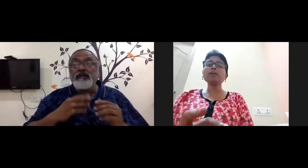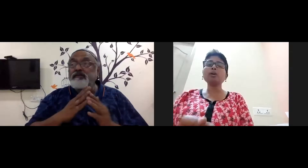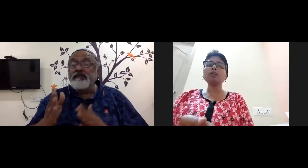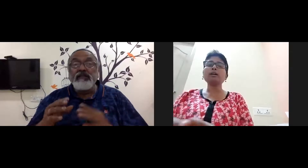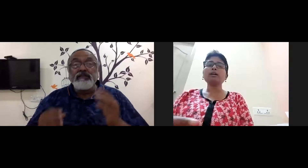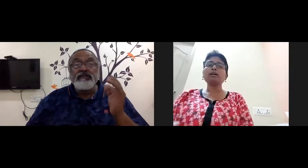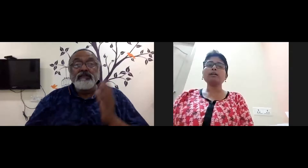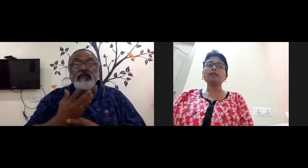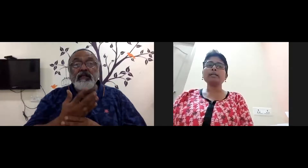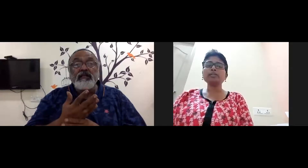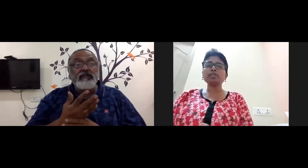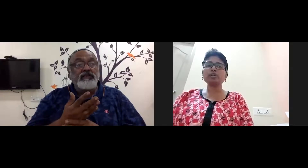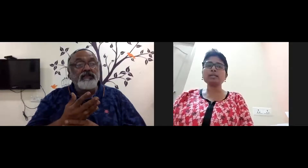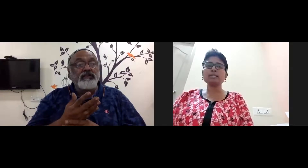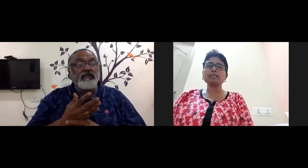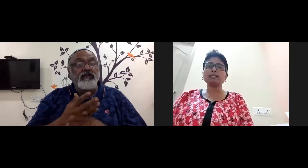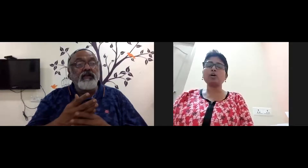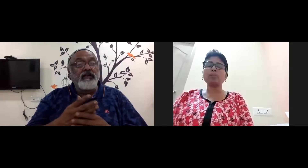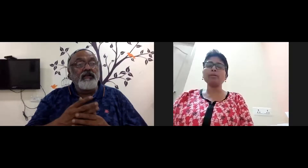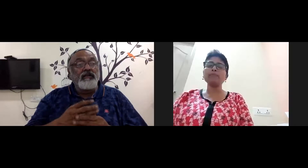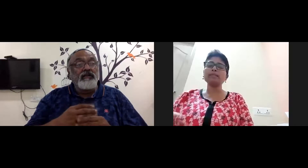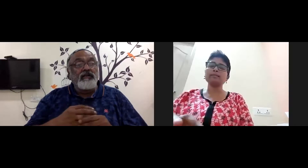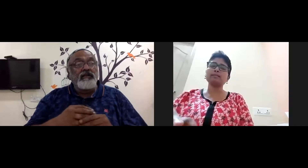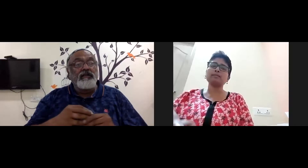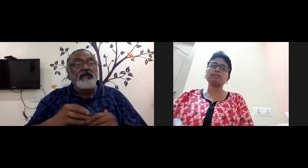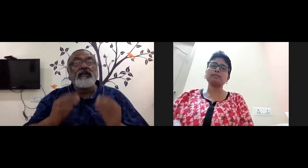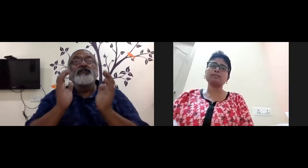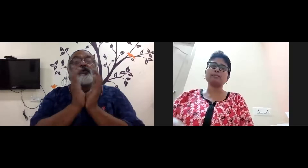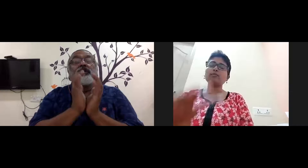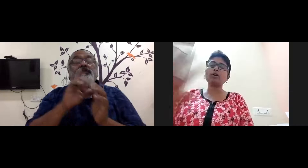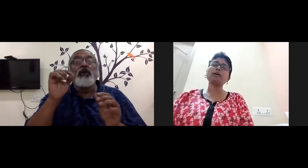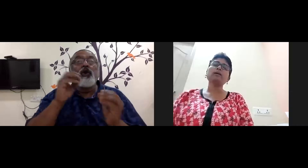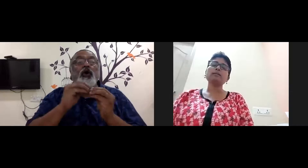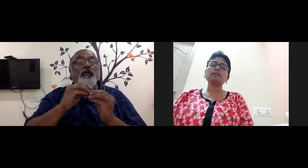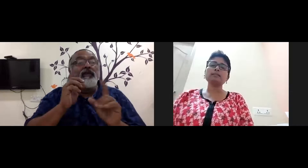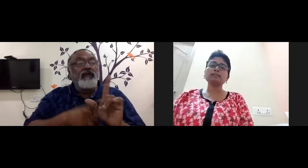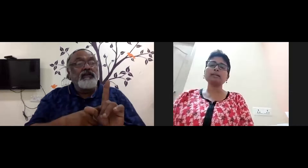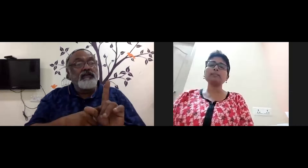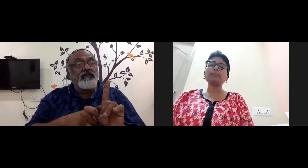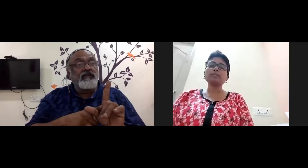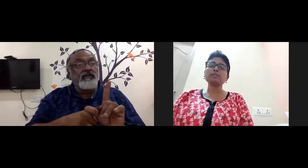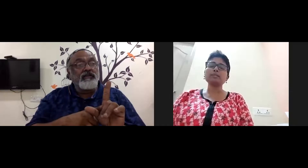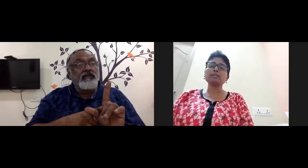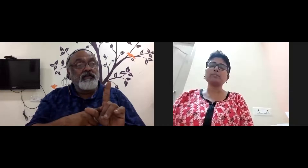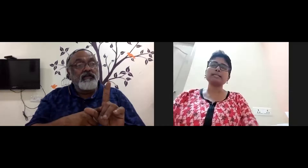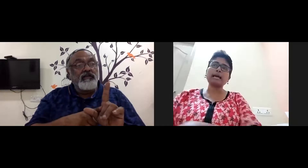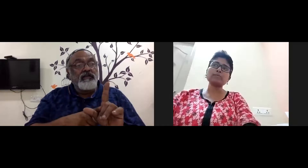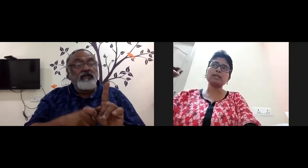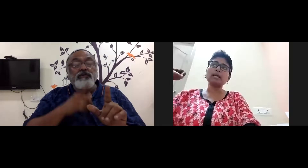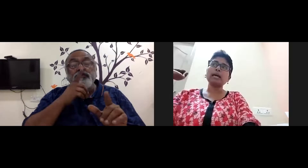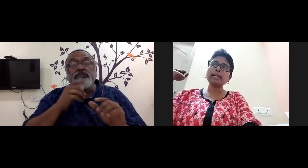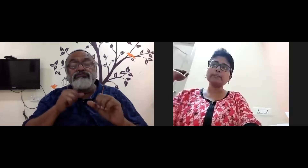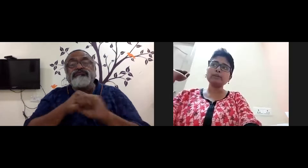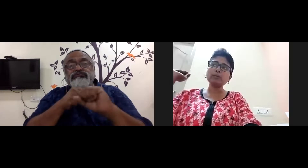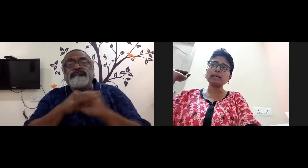I worked on insurance lobby with for other persons with disabilities as